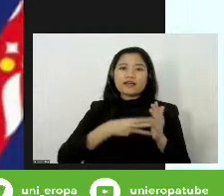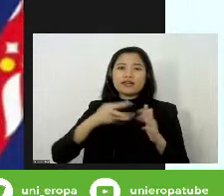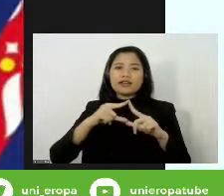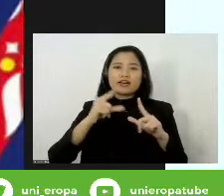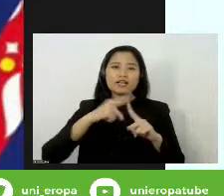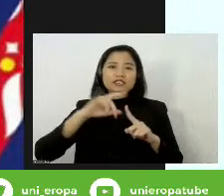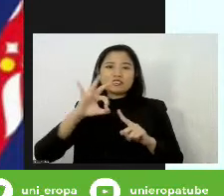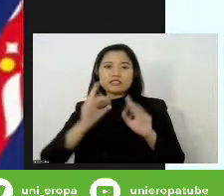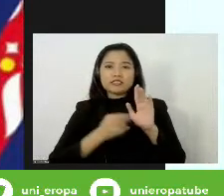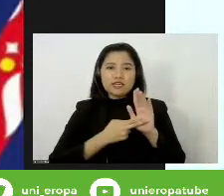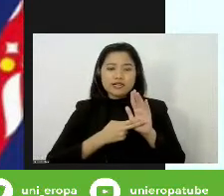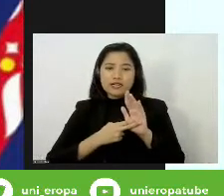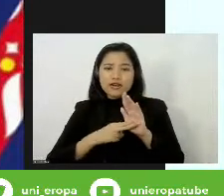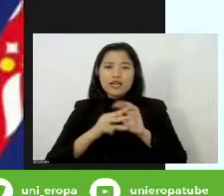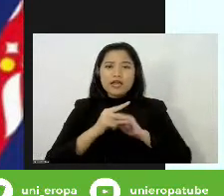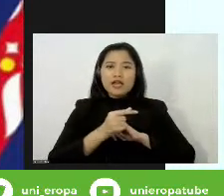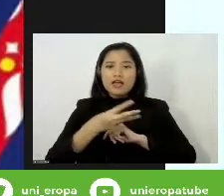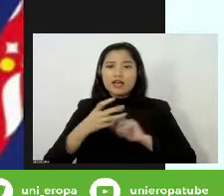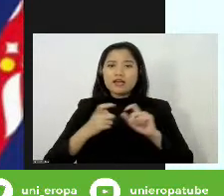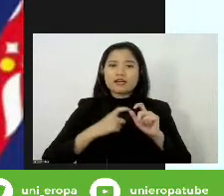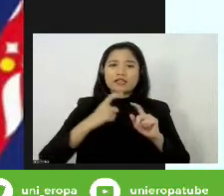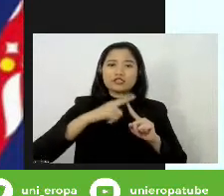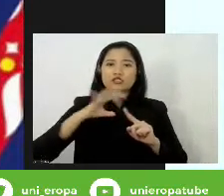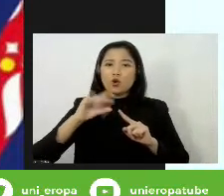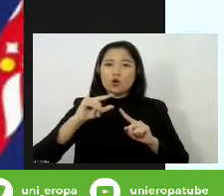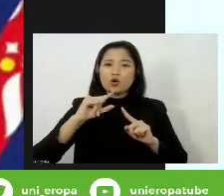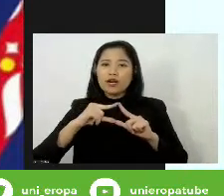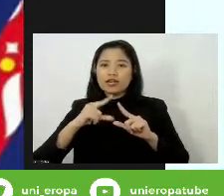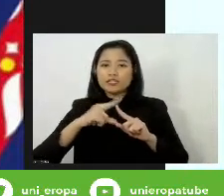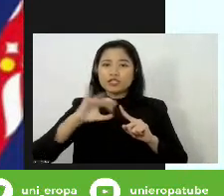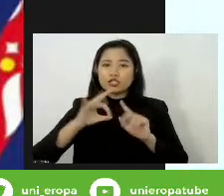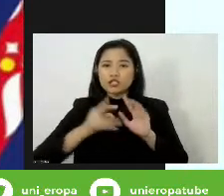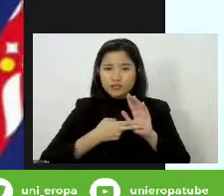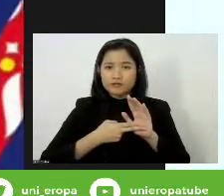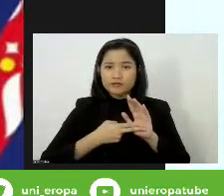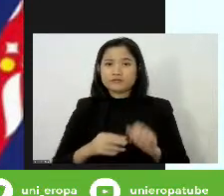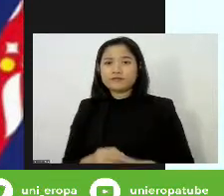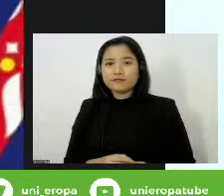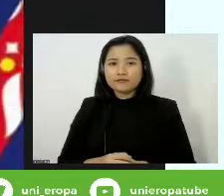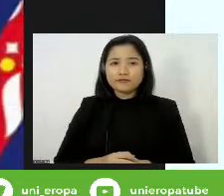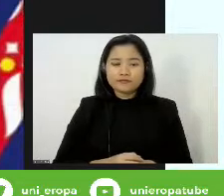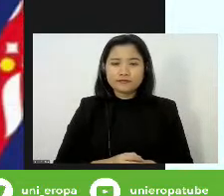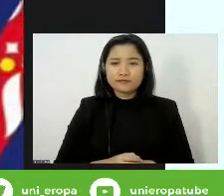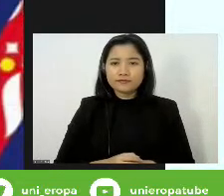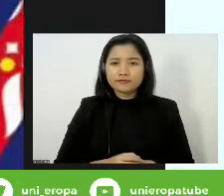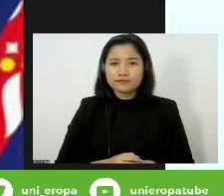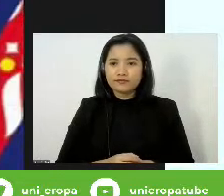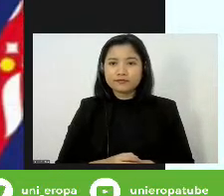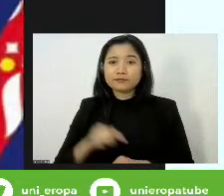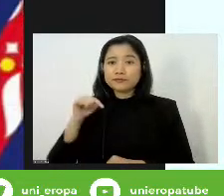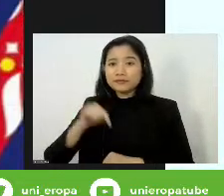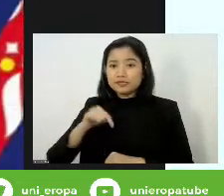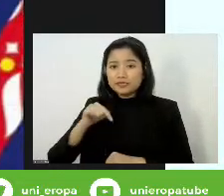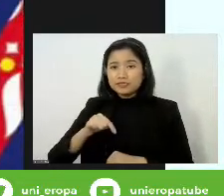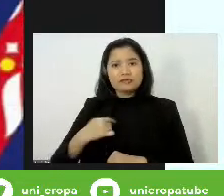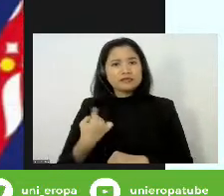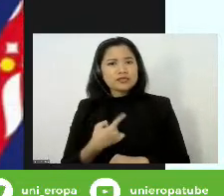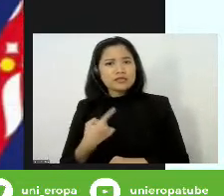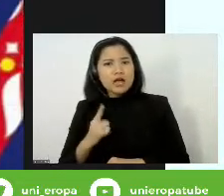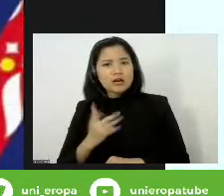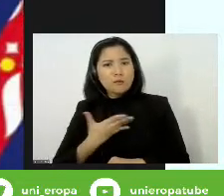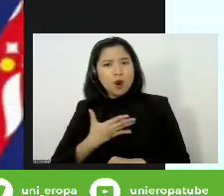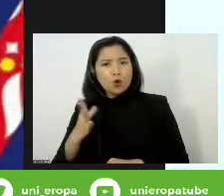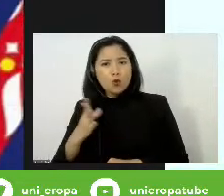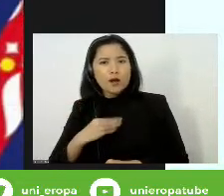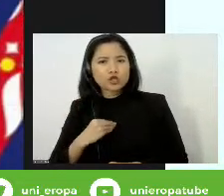action fighting and restaurants etc yang telah experienced by beli Enno browsingke